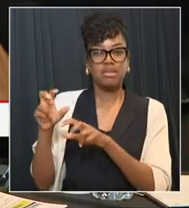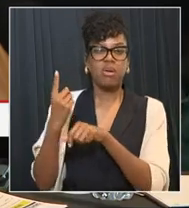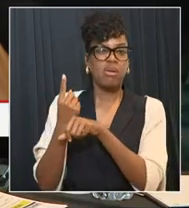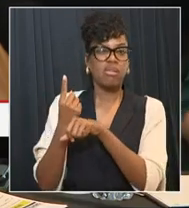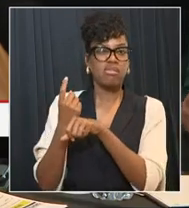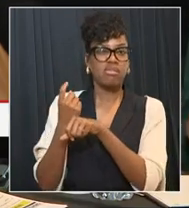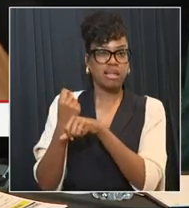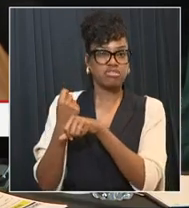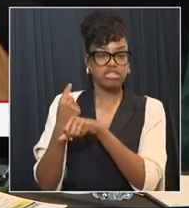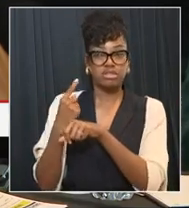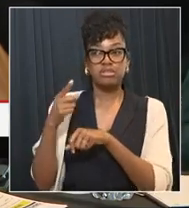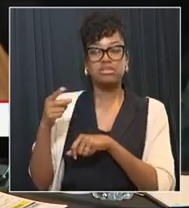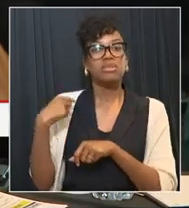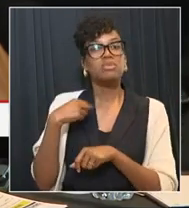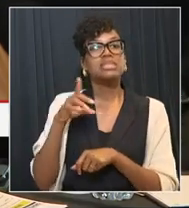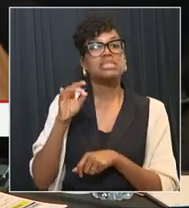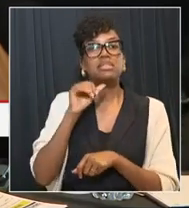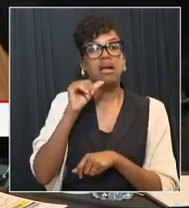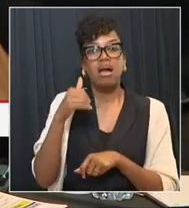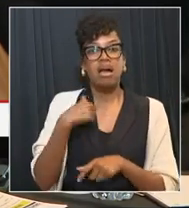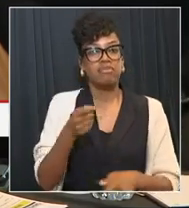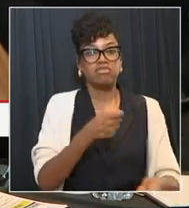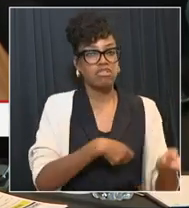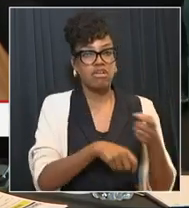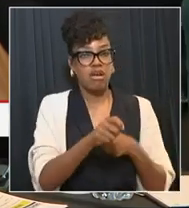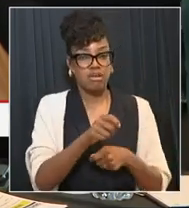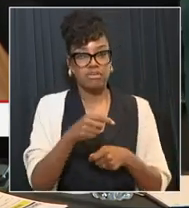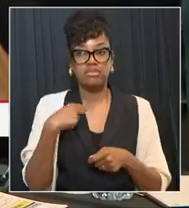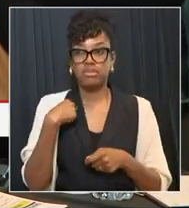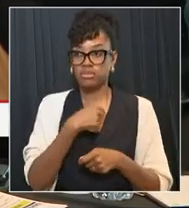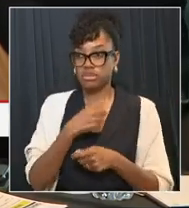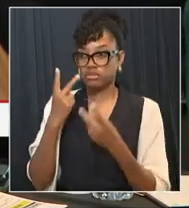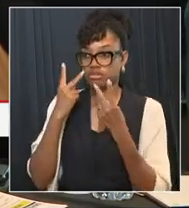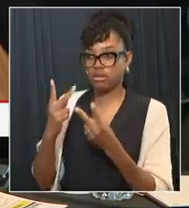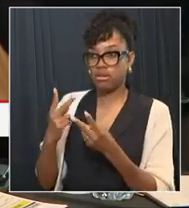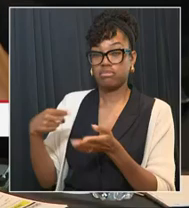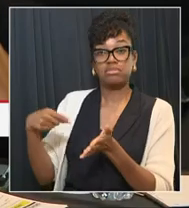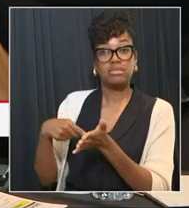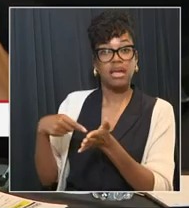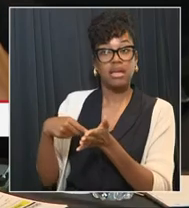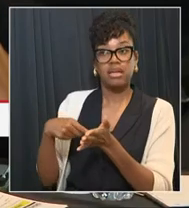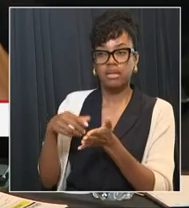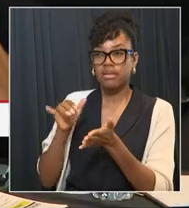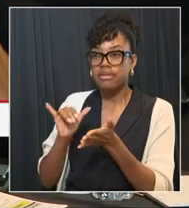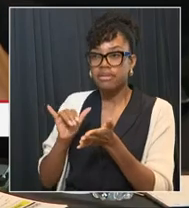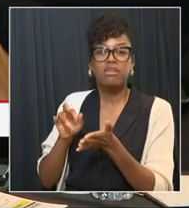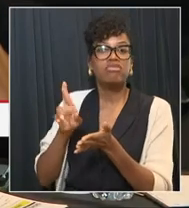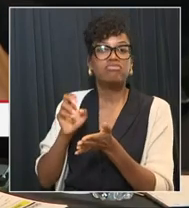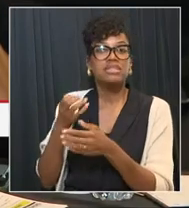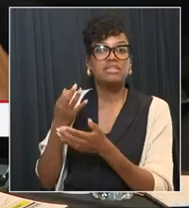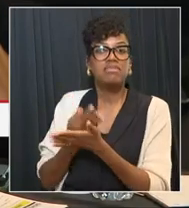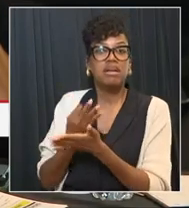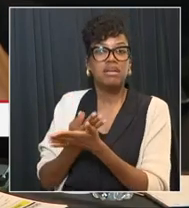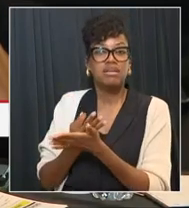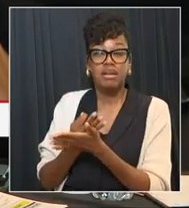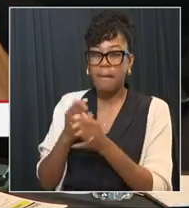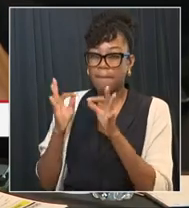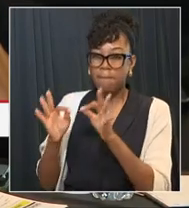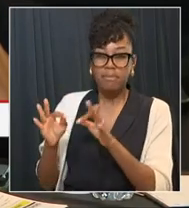either. It actually was another debt refinancing that the CFO did, timing it perfectly, that allowed for